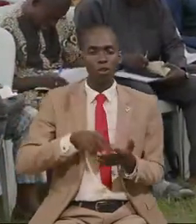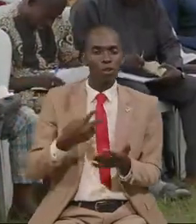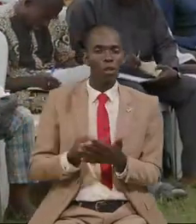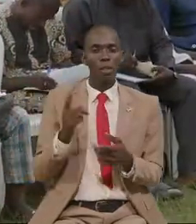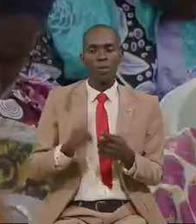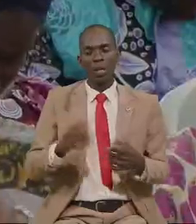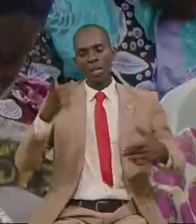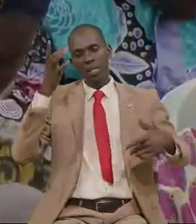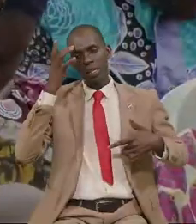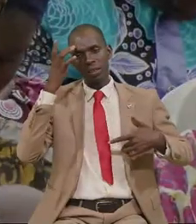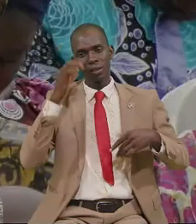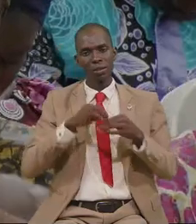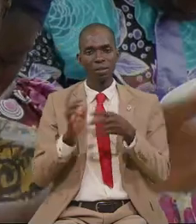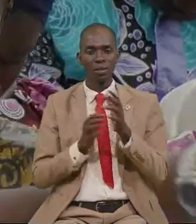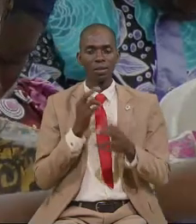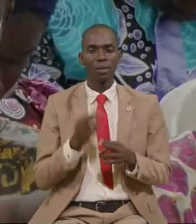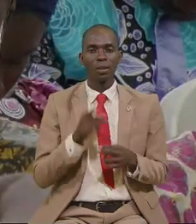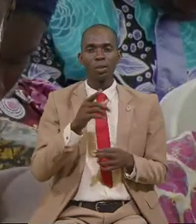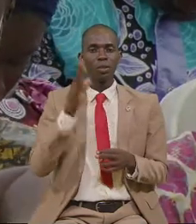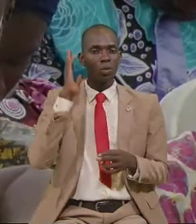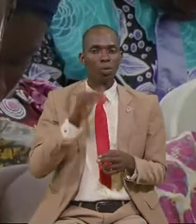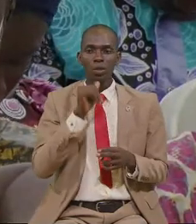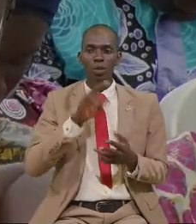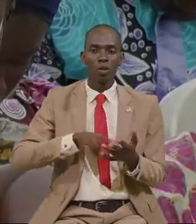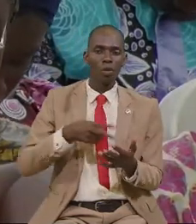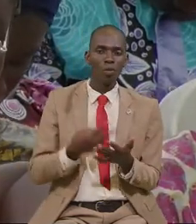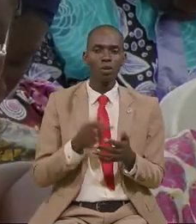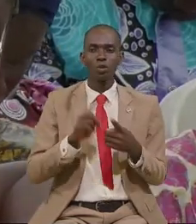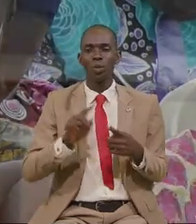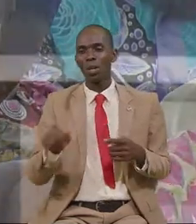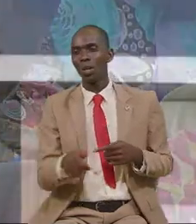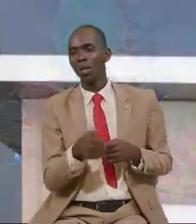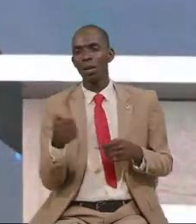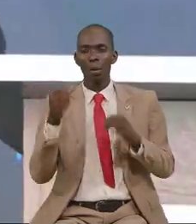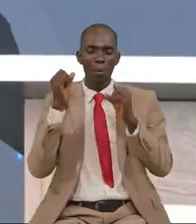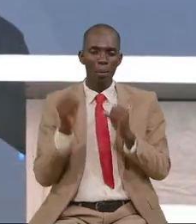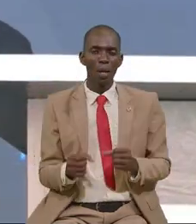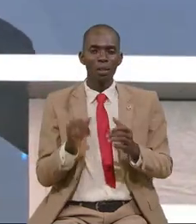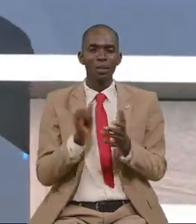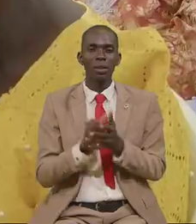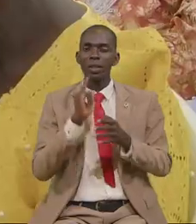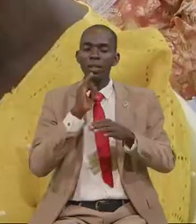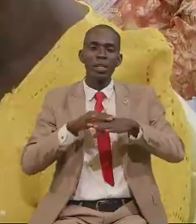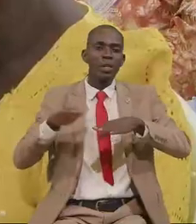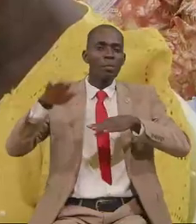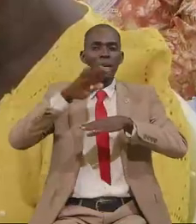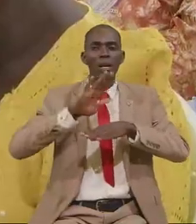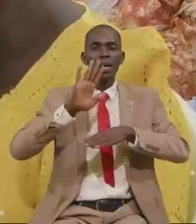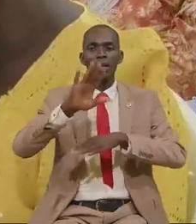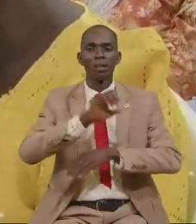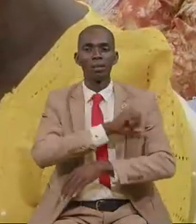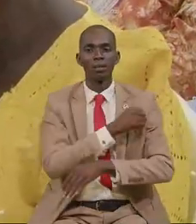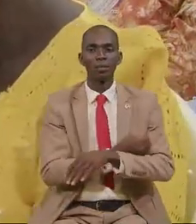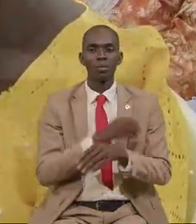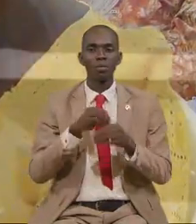Yes. You will not fall into any power above your strength. Yes. You will